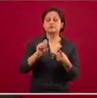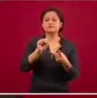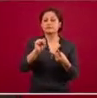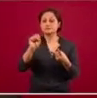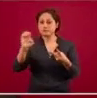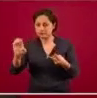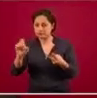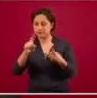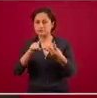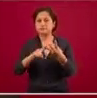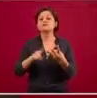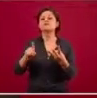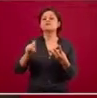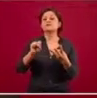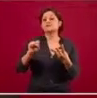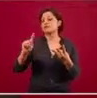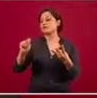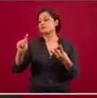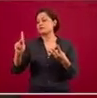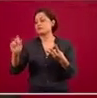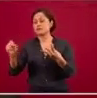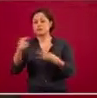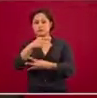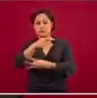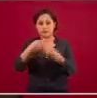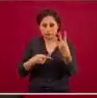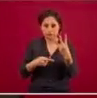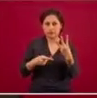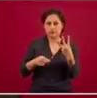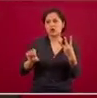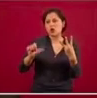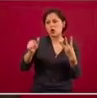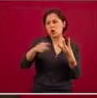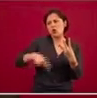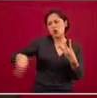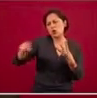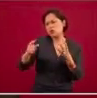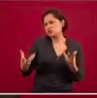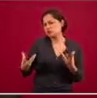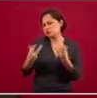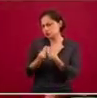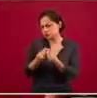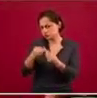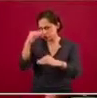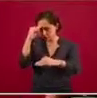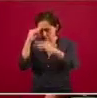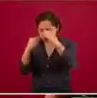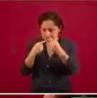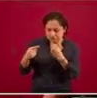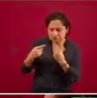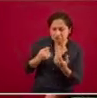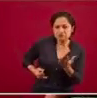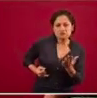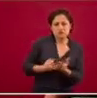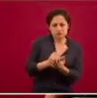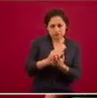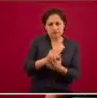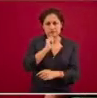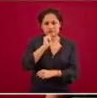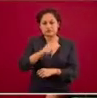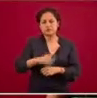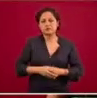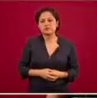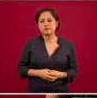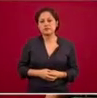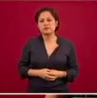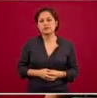So we did a joint study and that involved the Ministry of Work, the Ministry of Health, the Ministry of Economy. It was